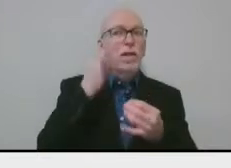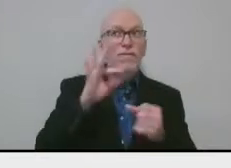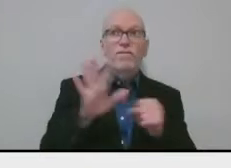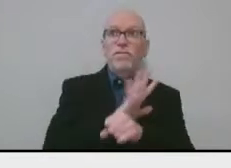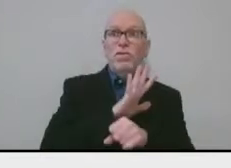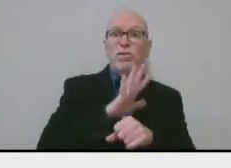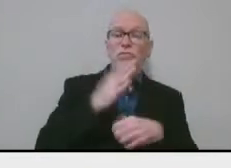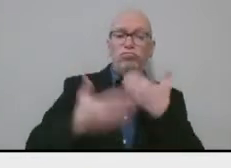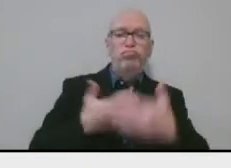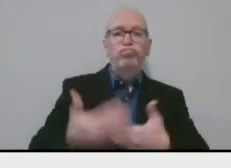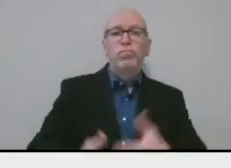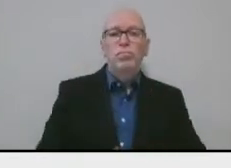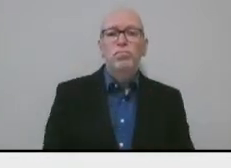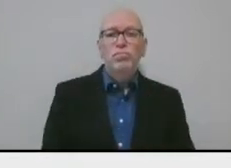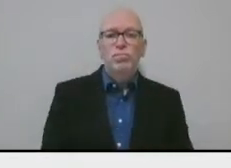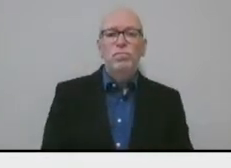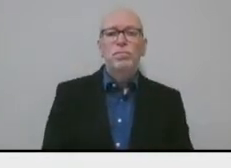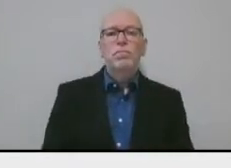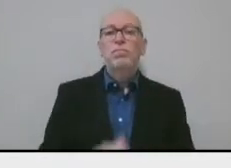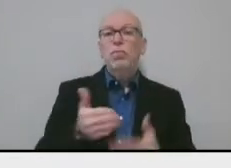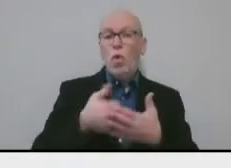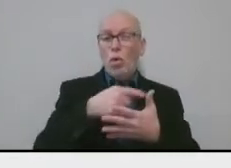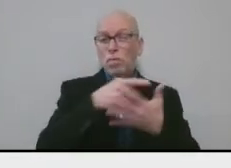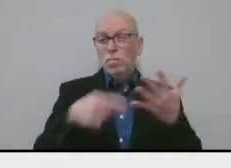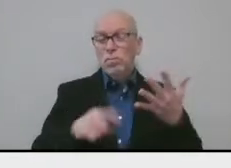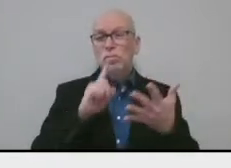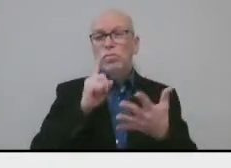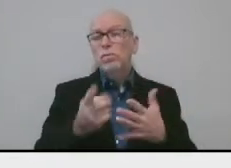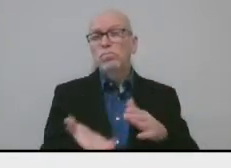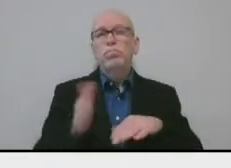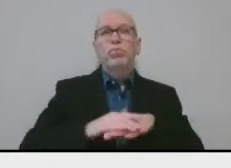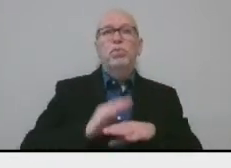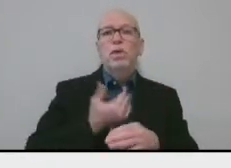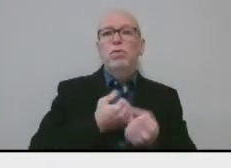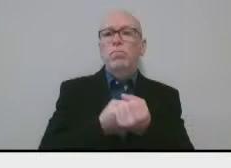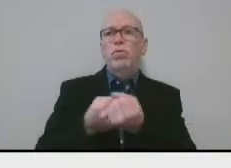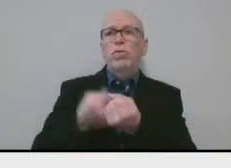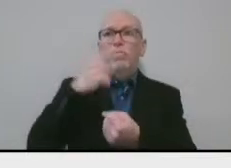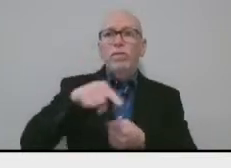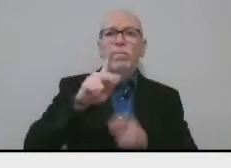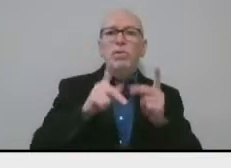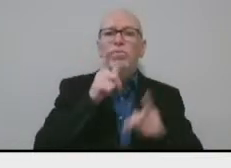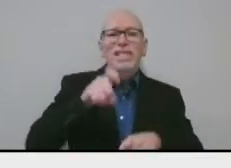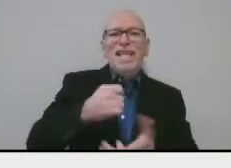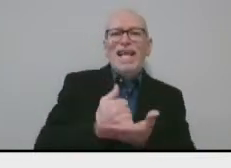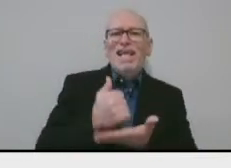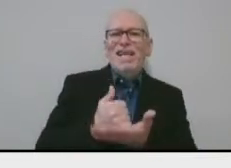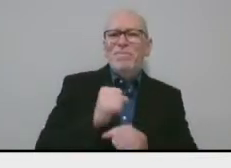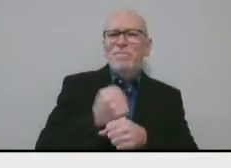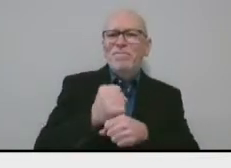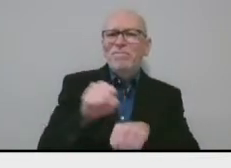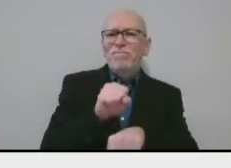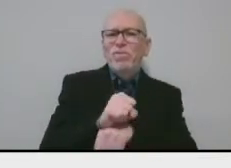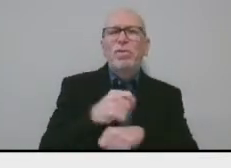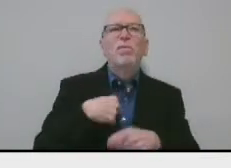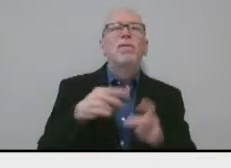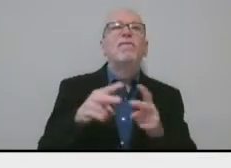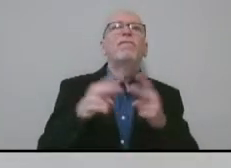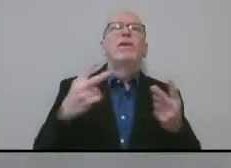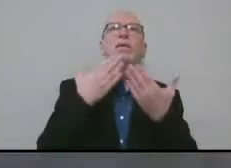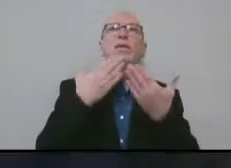activated. All of these efforts have greatly increased support for Hoosiers who need help scheduling an appointment, and we are incredibly grateful for this